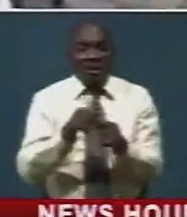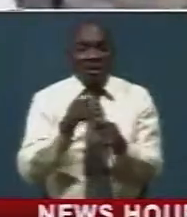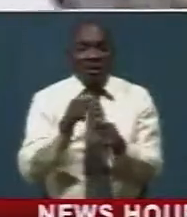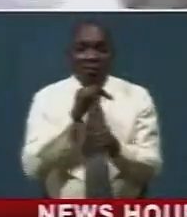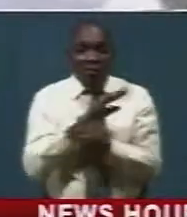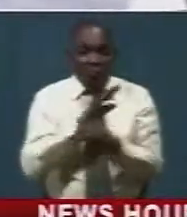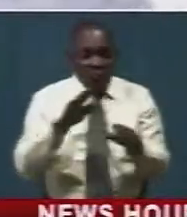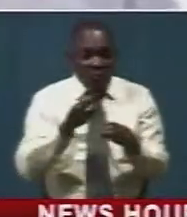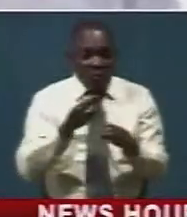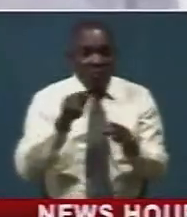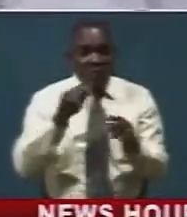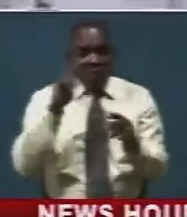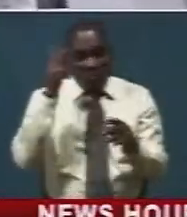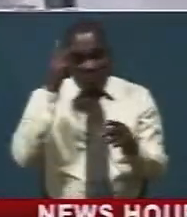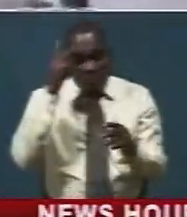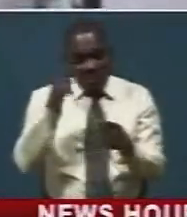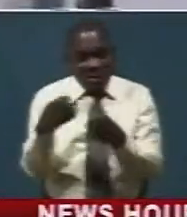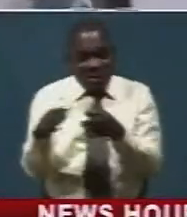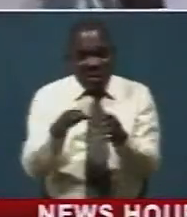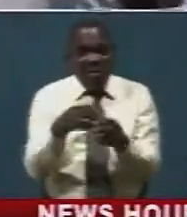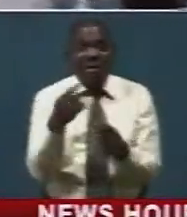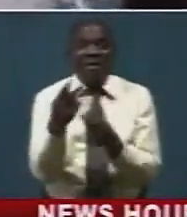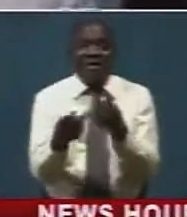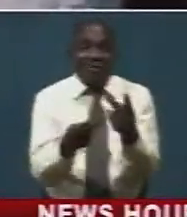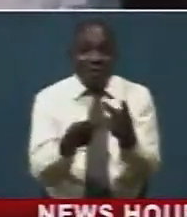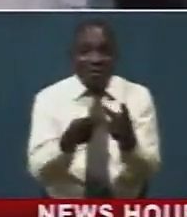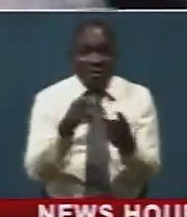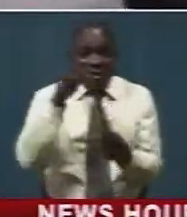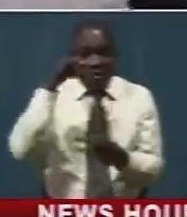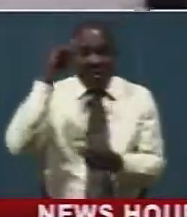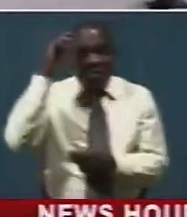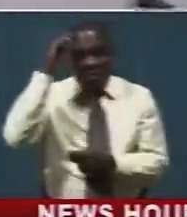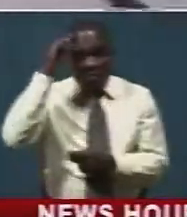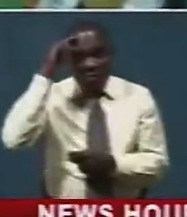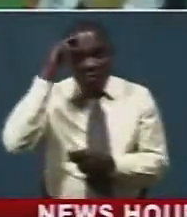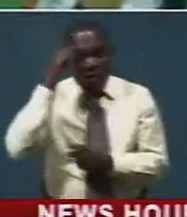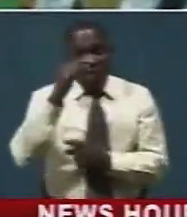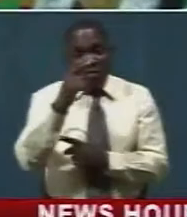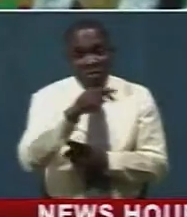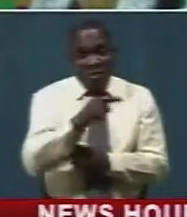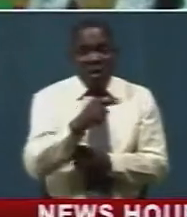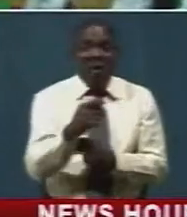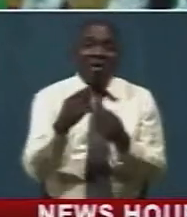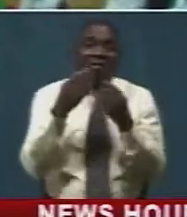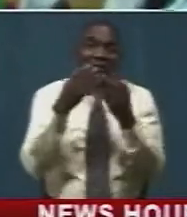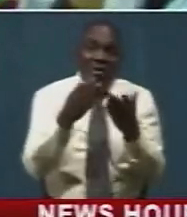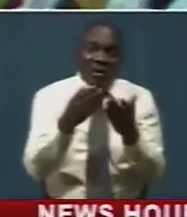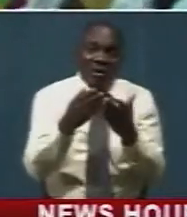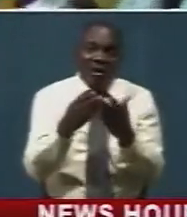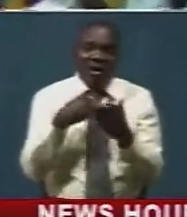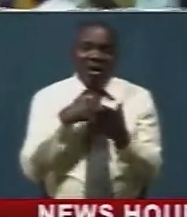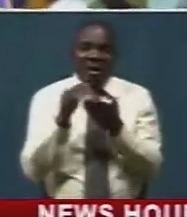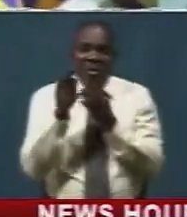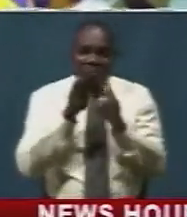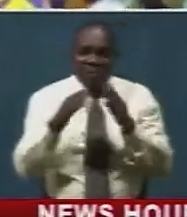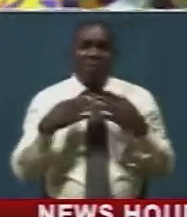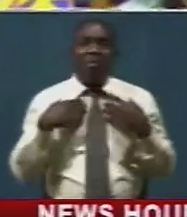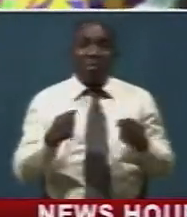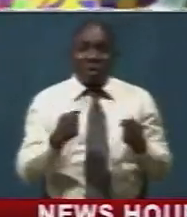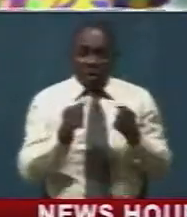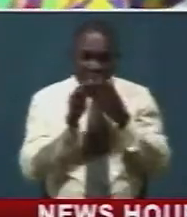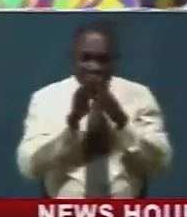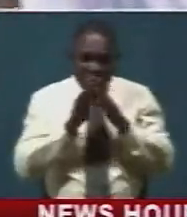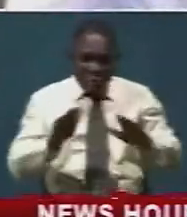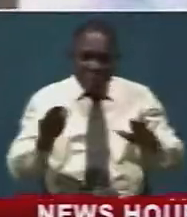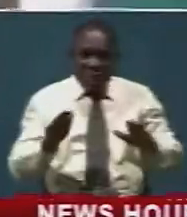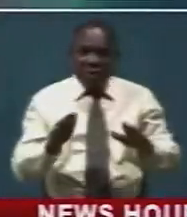knocks. Hence, the council called on the opposition leader, Mr. John Mahama, to thank him for conducting himself in a peaceful